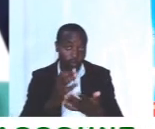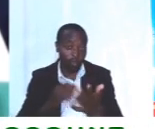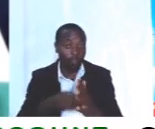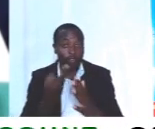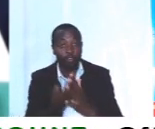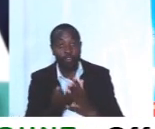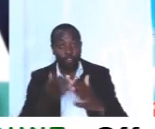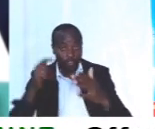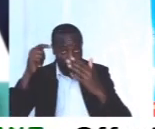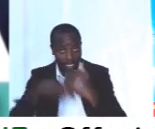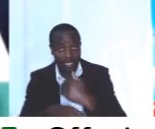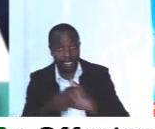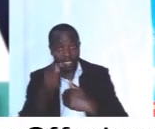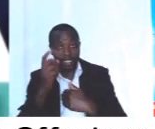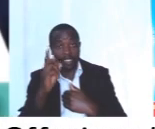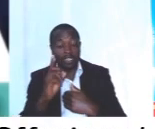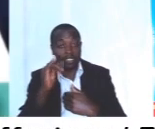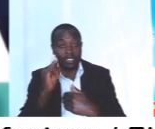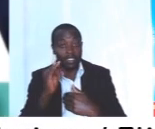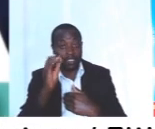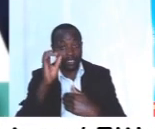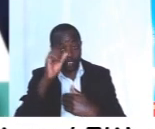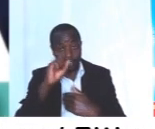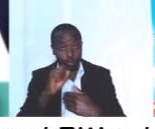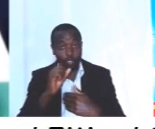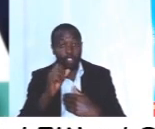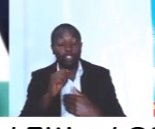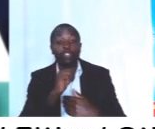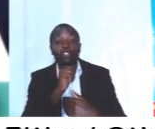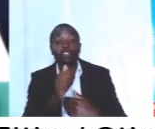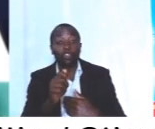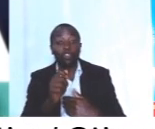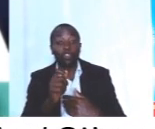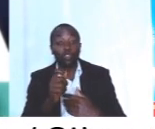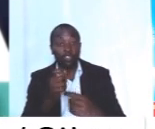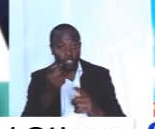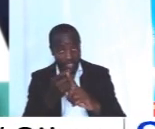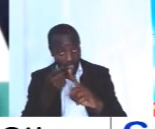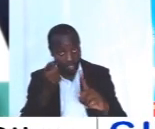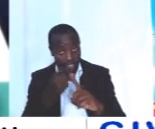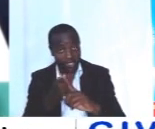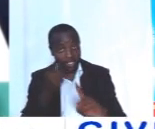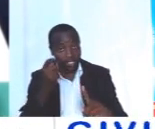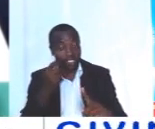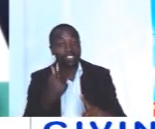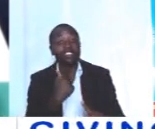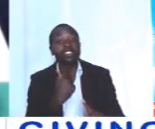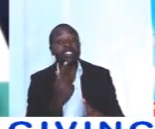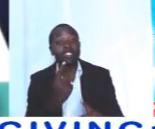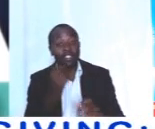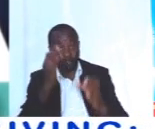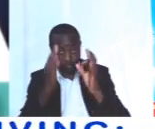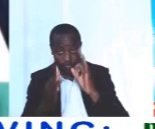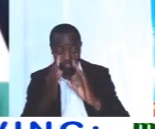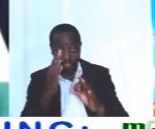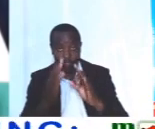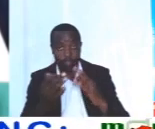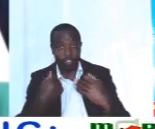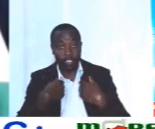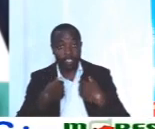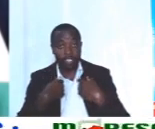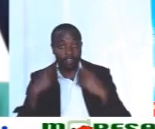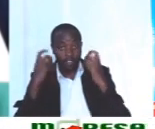not under testing. Because, as it said, if we say we have no sins,